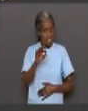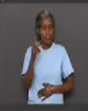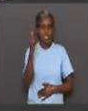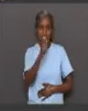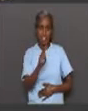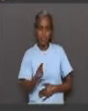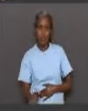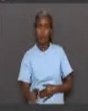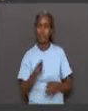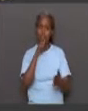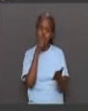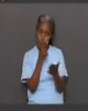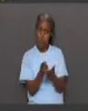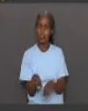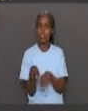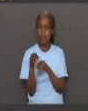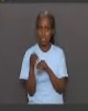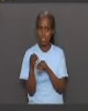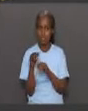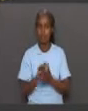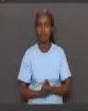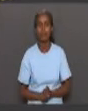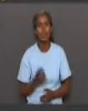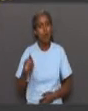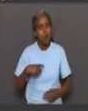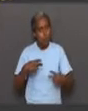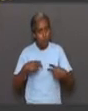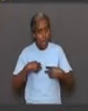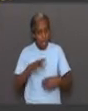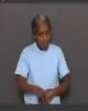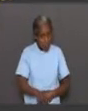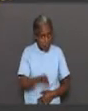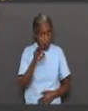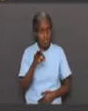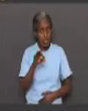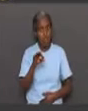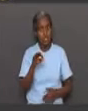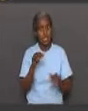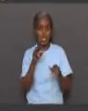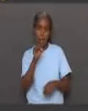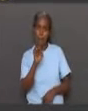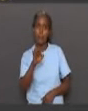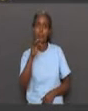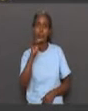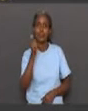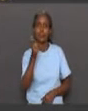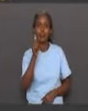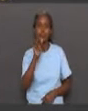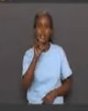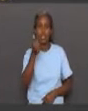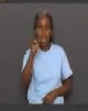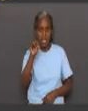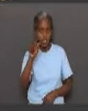a geometric proof, students. We have found out that the medians of